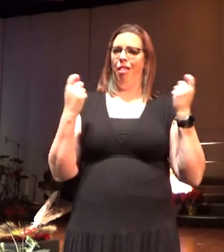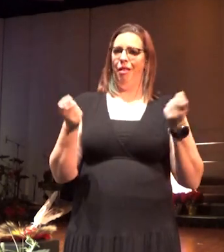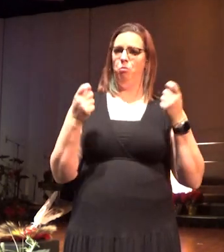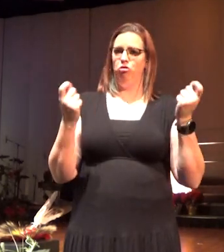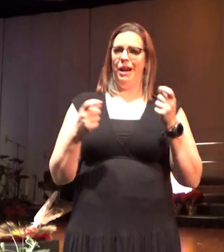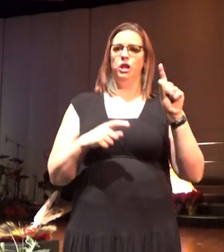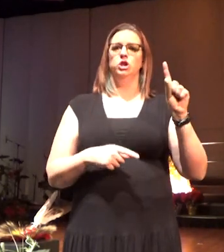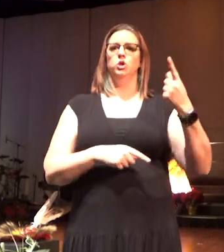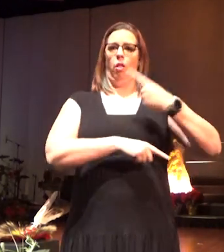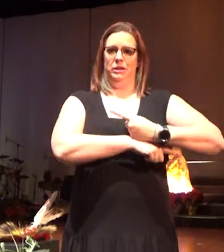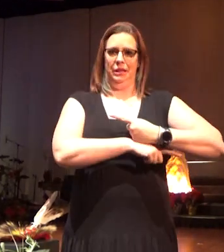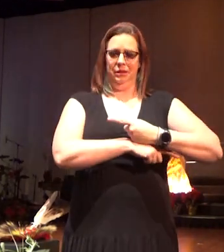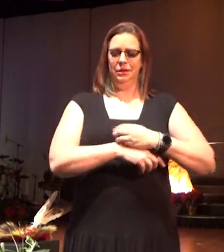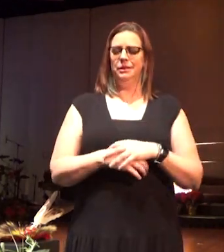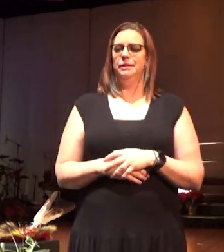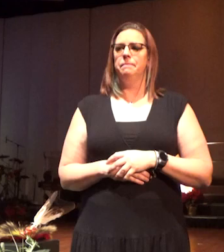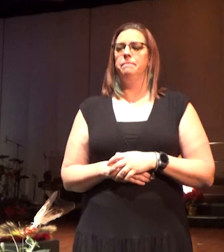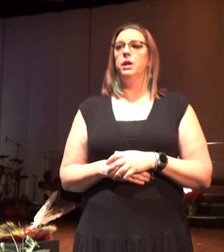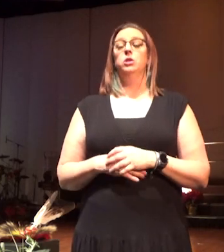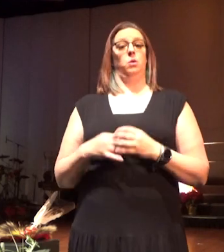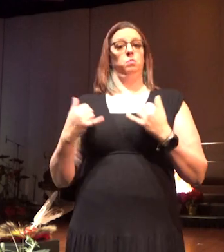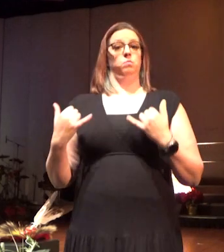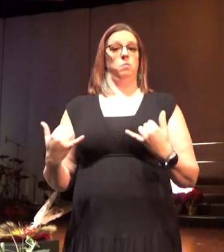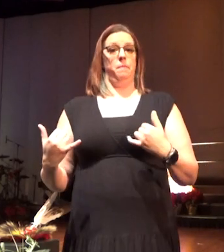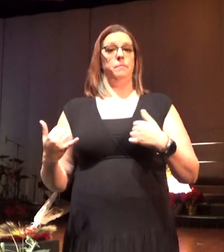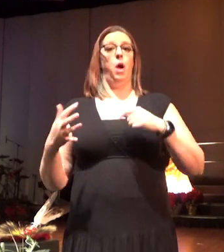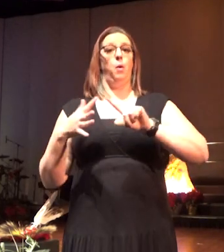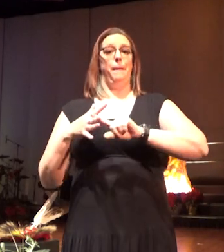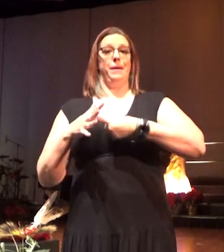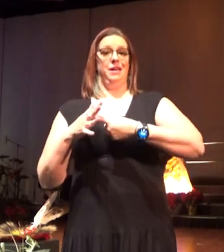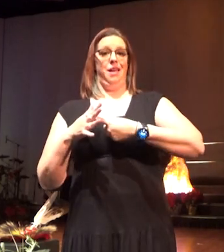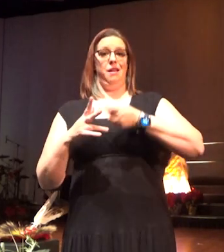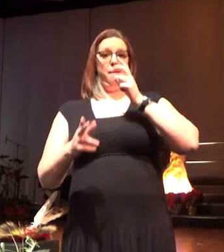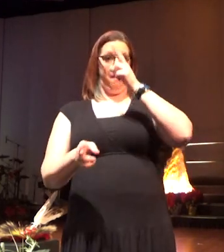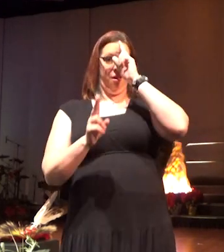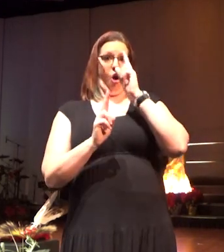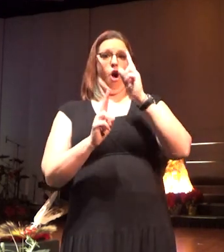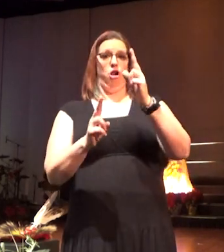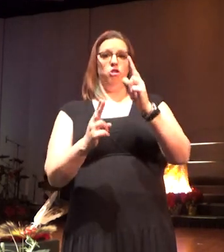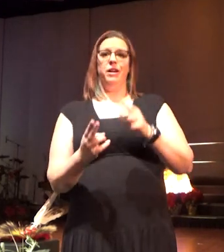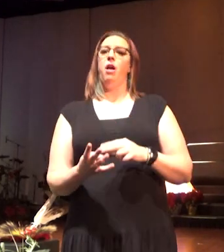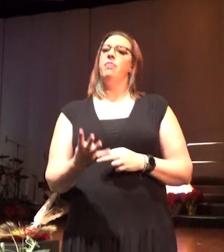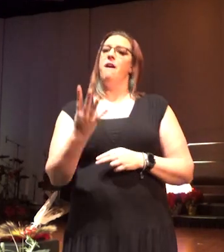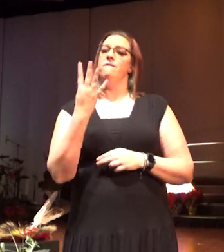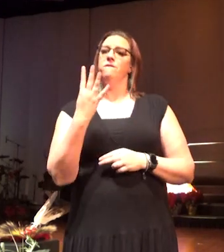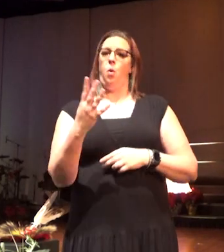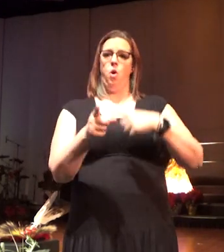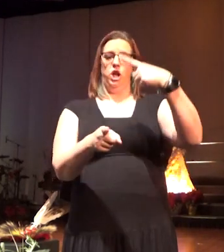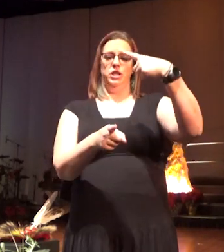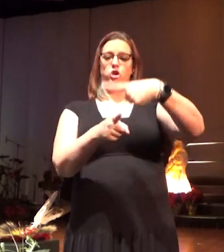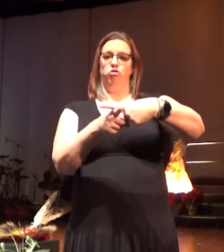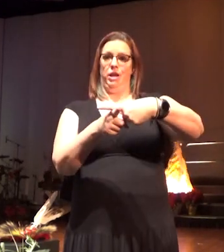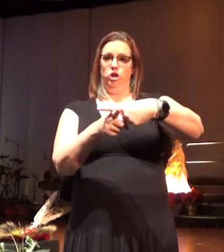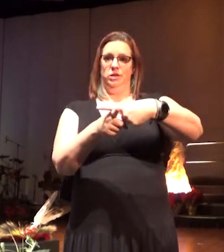solstice. So I want to just begin by honoring the four directions.